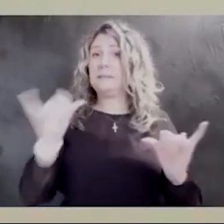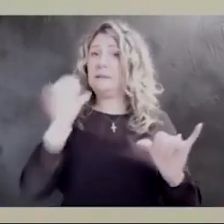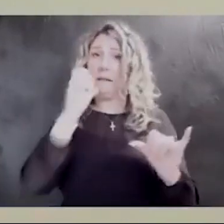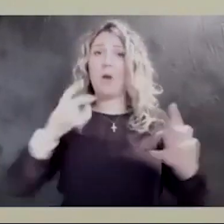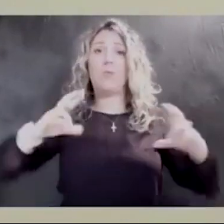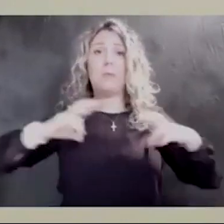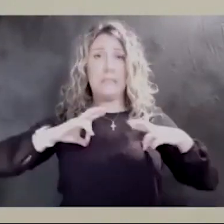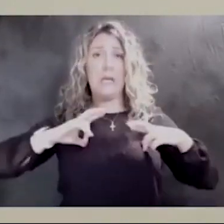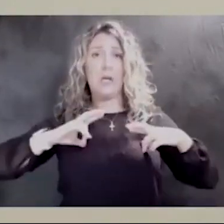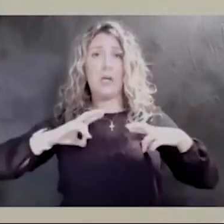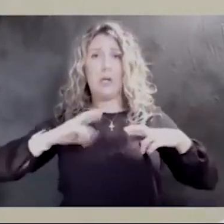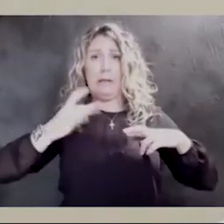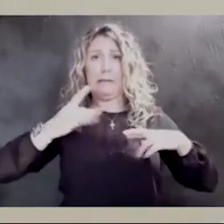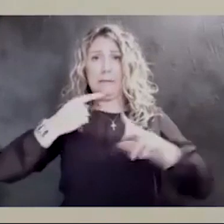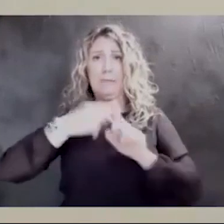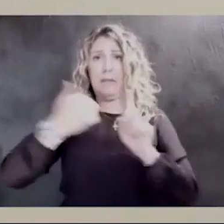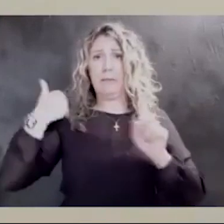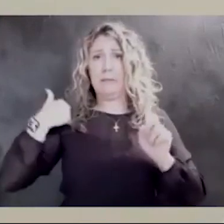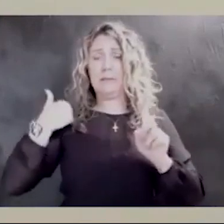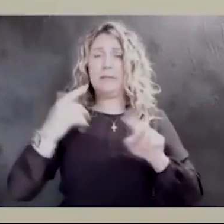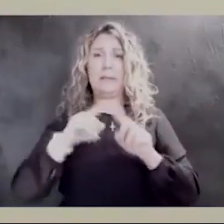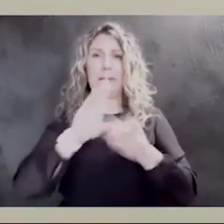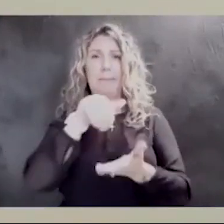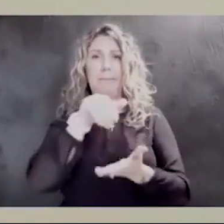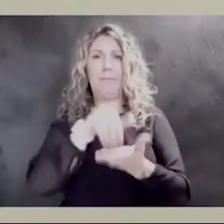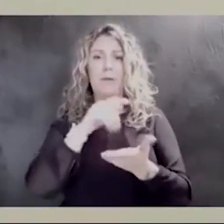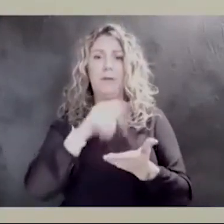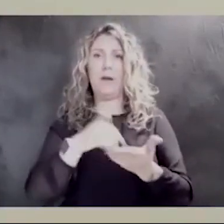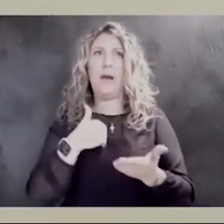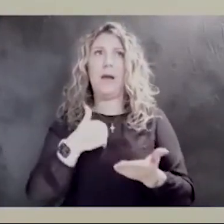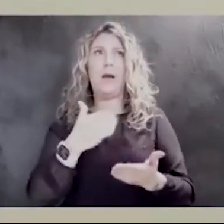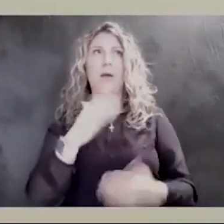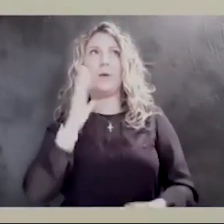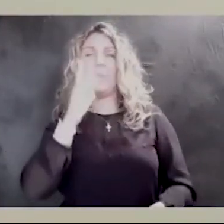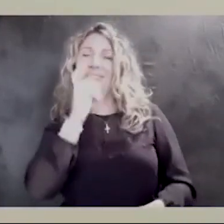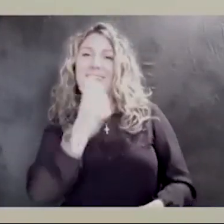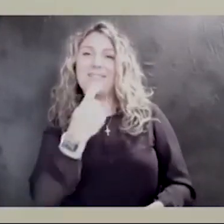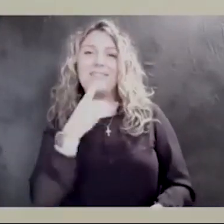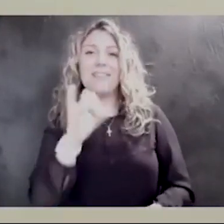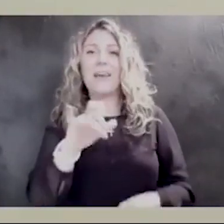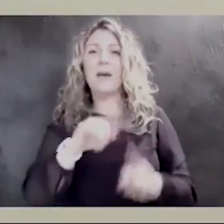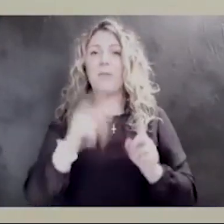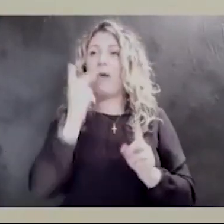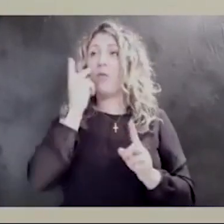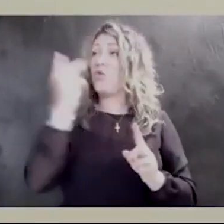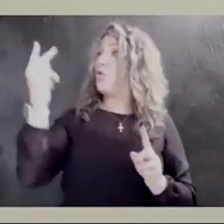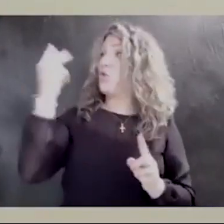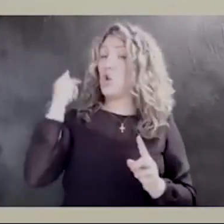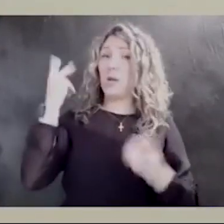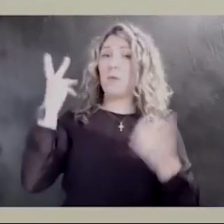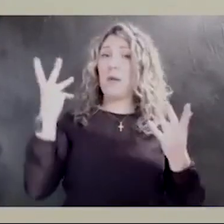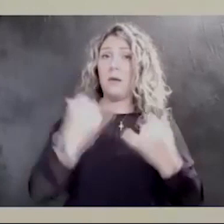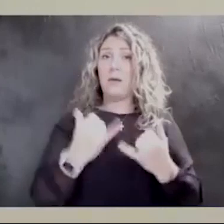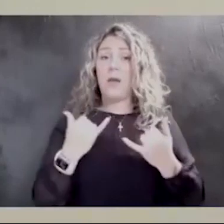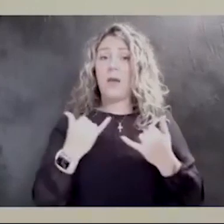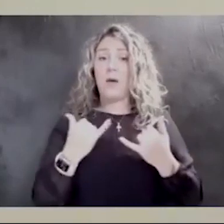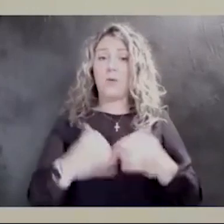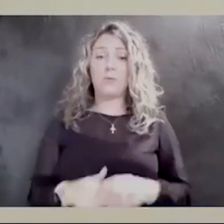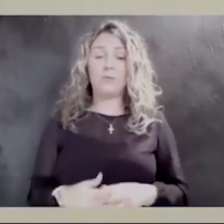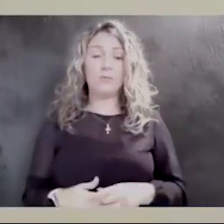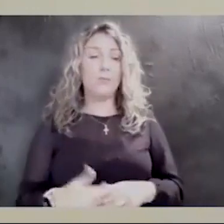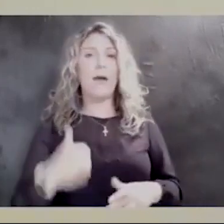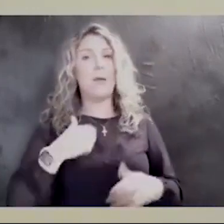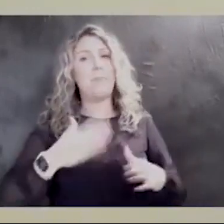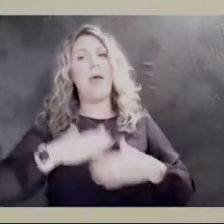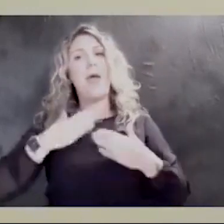In the middle of that, I probably would not have said that, but I think looking back on it, I'm glad I